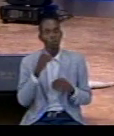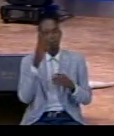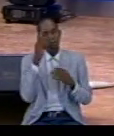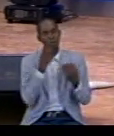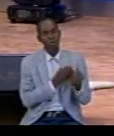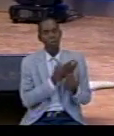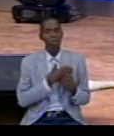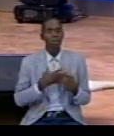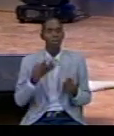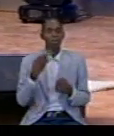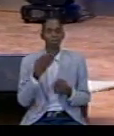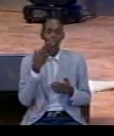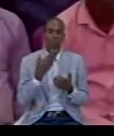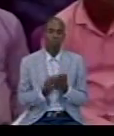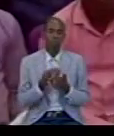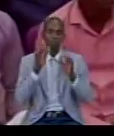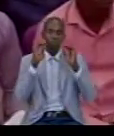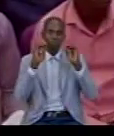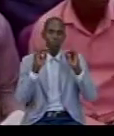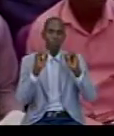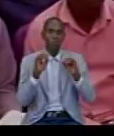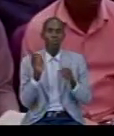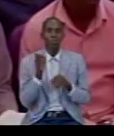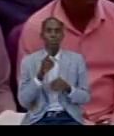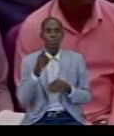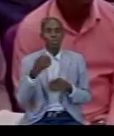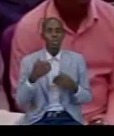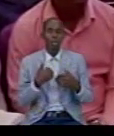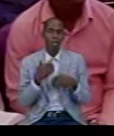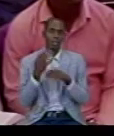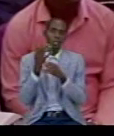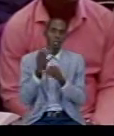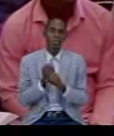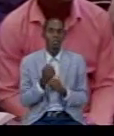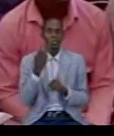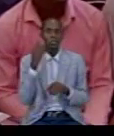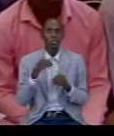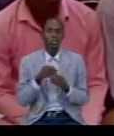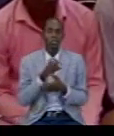thou hast ordained, attained. It says in